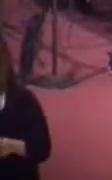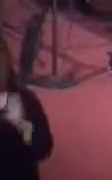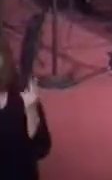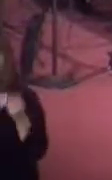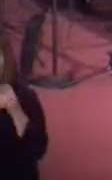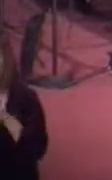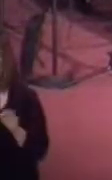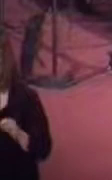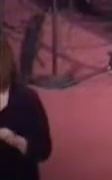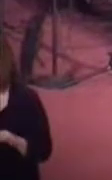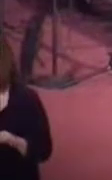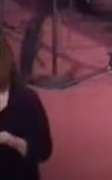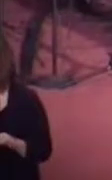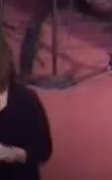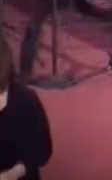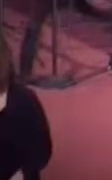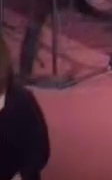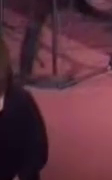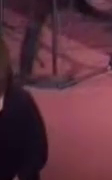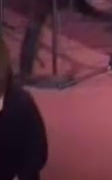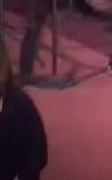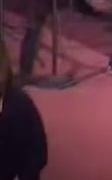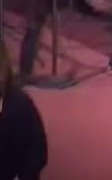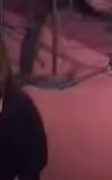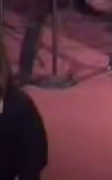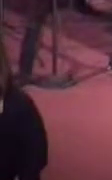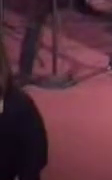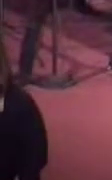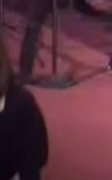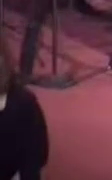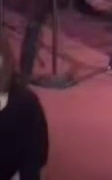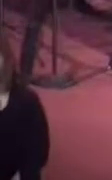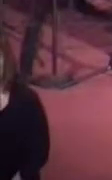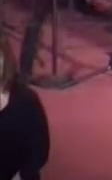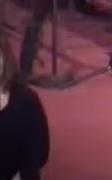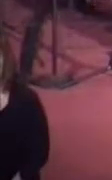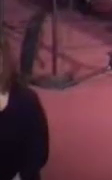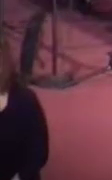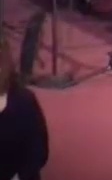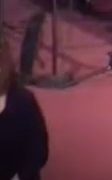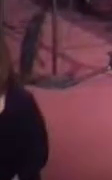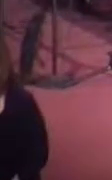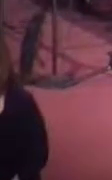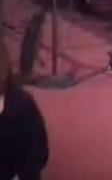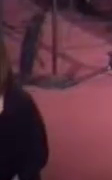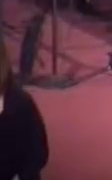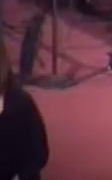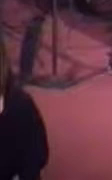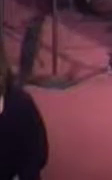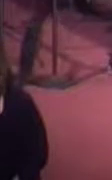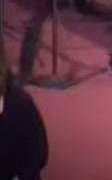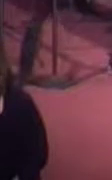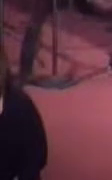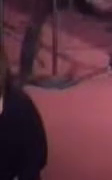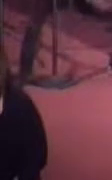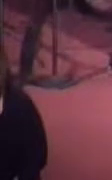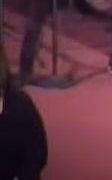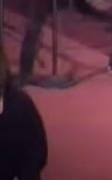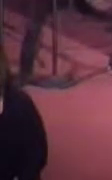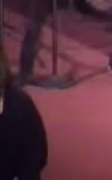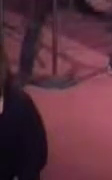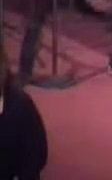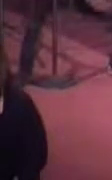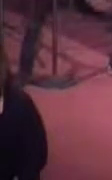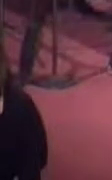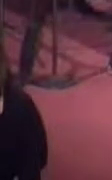25. Then Darius the king wrote to all the peoples and nations and men of every language who were living in the land, "May your peace abound. I